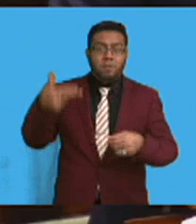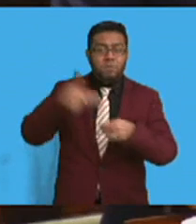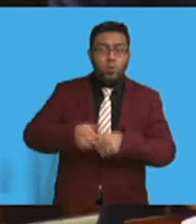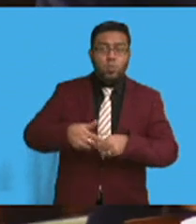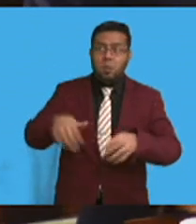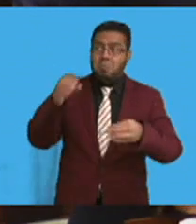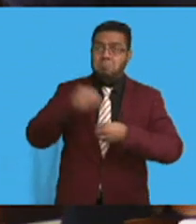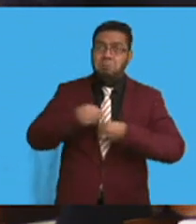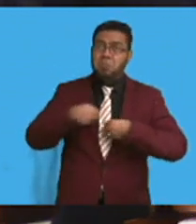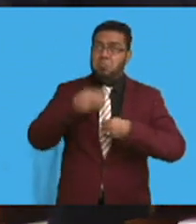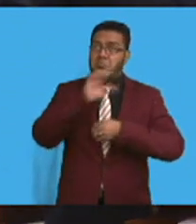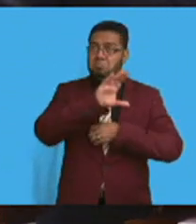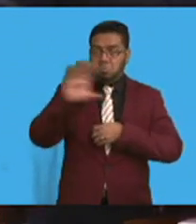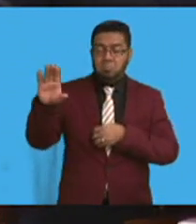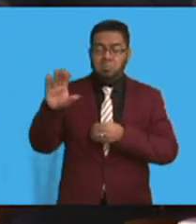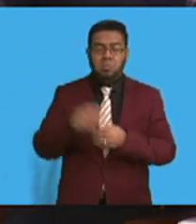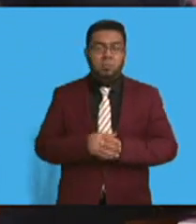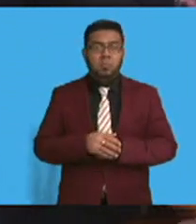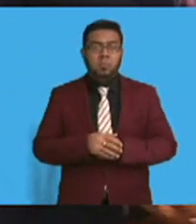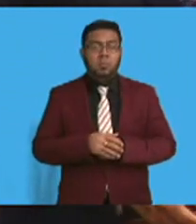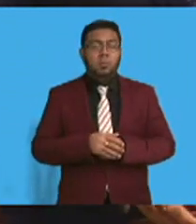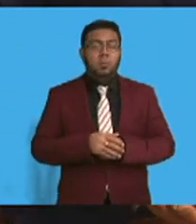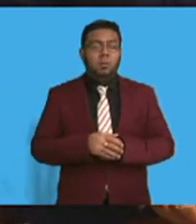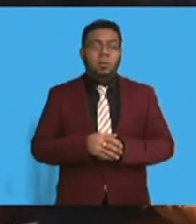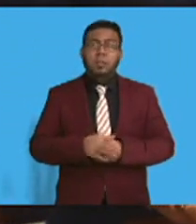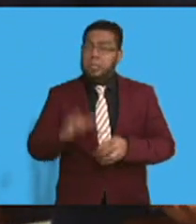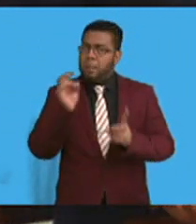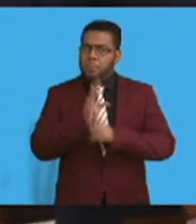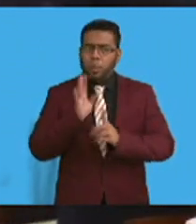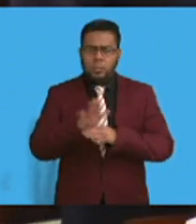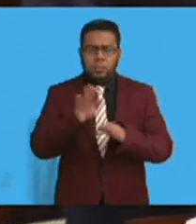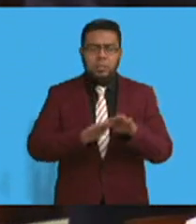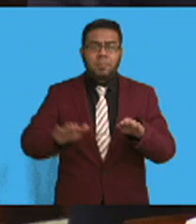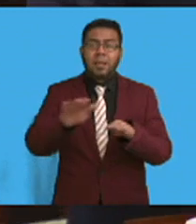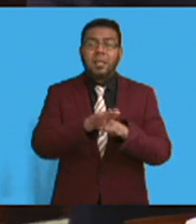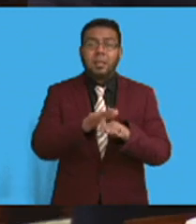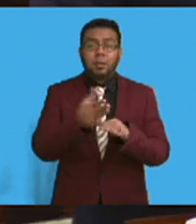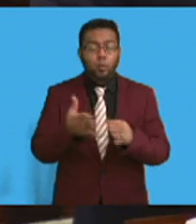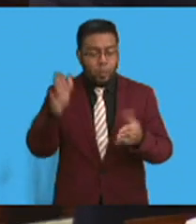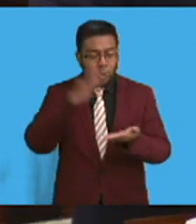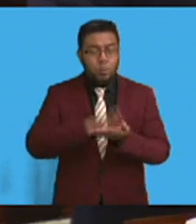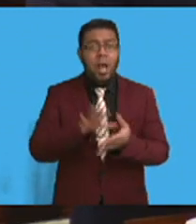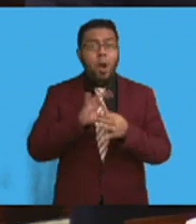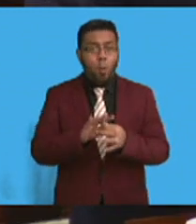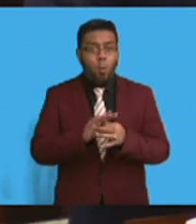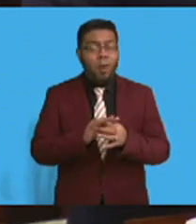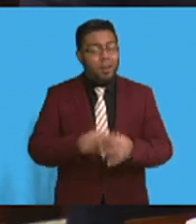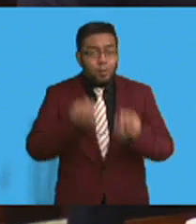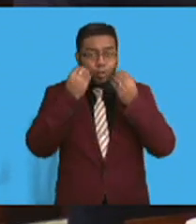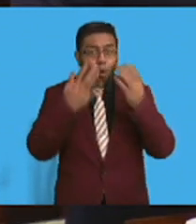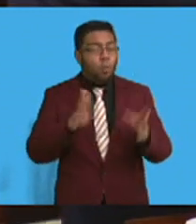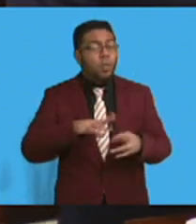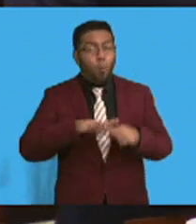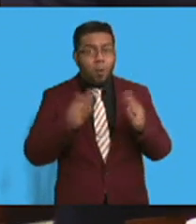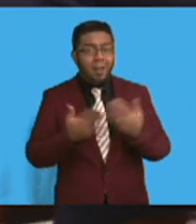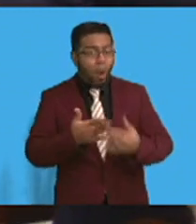Honourable Prime Minister's COP23 responsibilities. It's an important step in our campaign to reduce our own emissions, and it shows the rest of the world how a